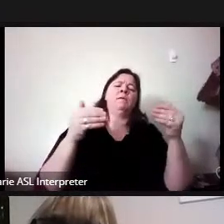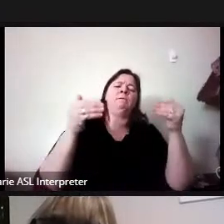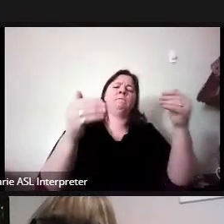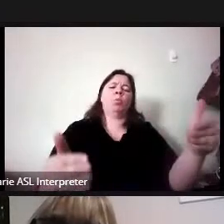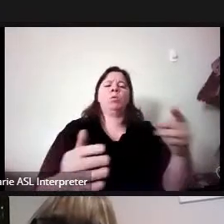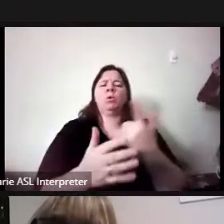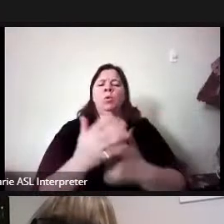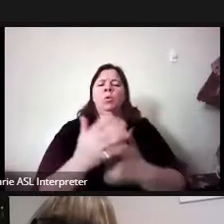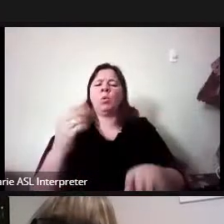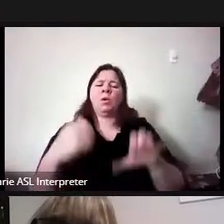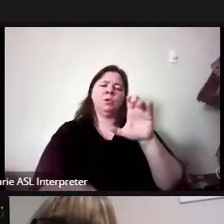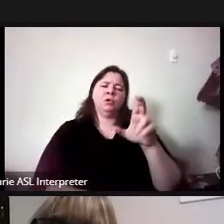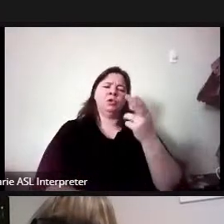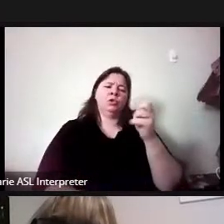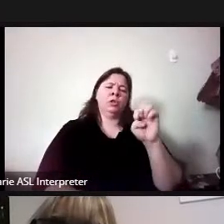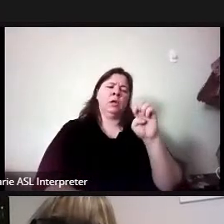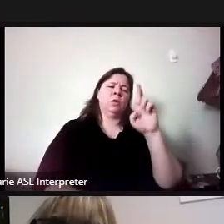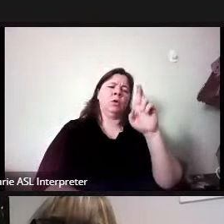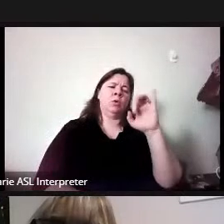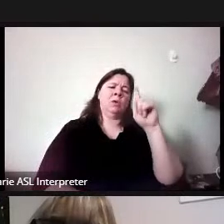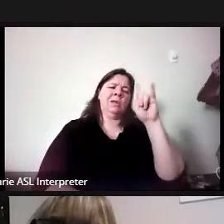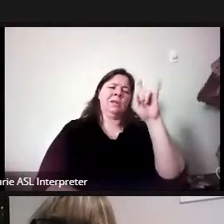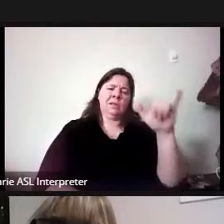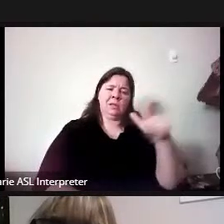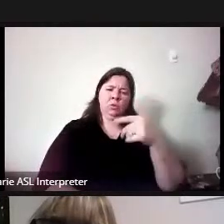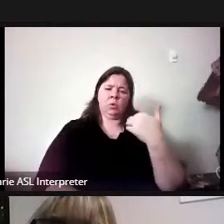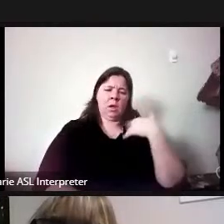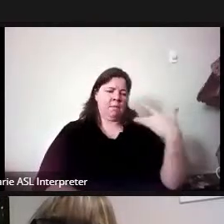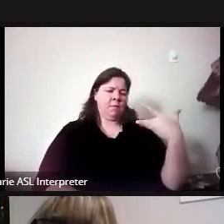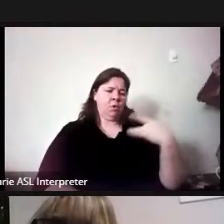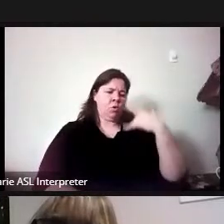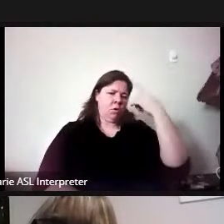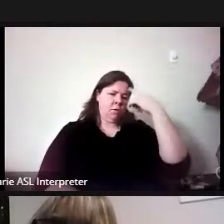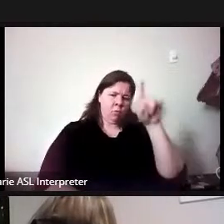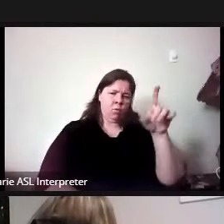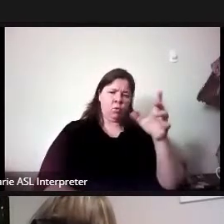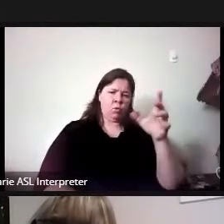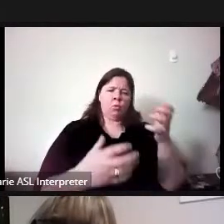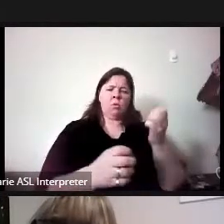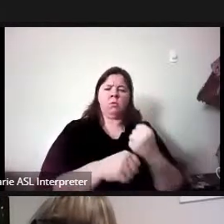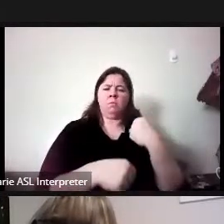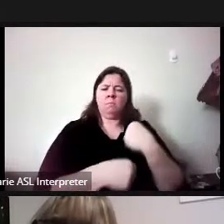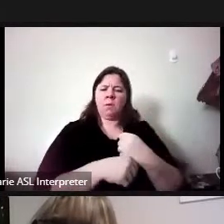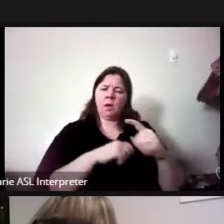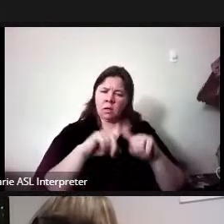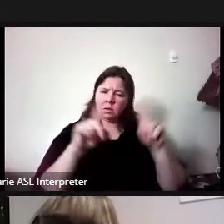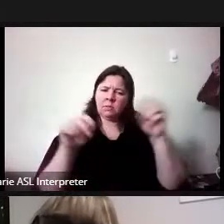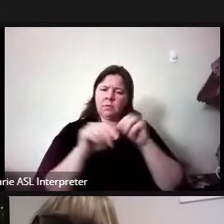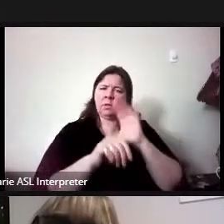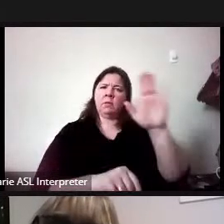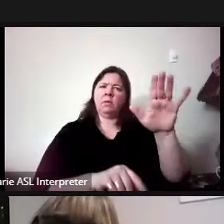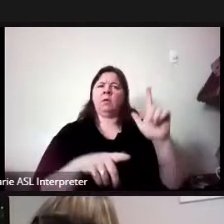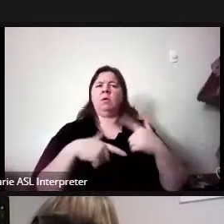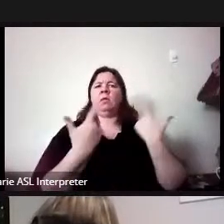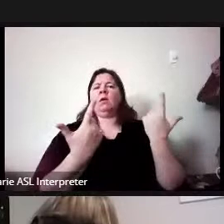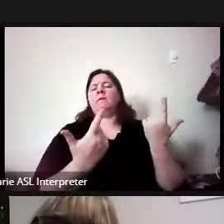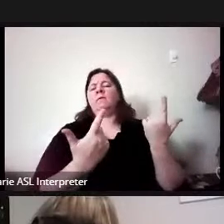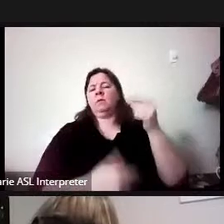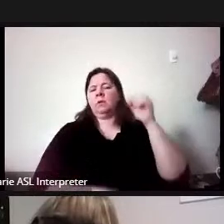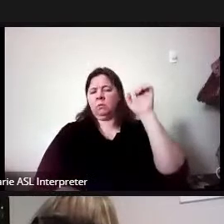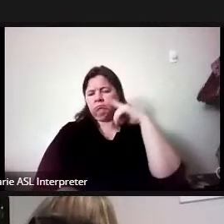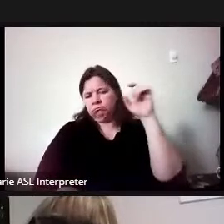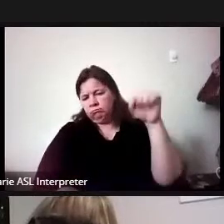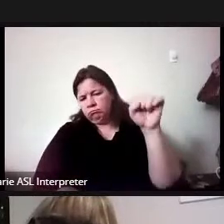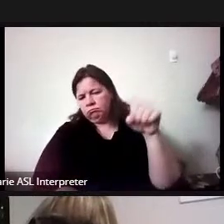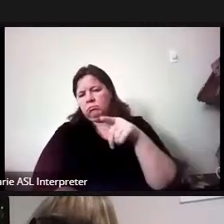is the charities that you're involved with, that you have a heart for, that you're wanting to make a difference in their lives? Yeah,